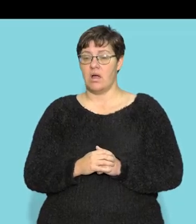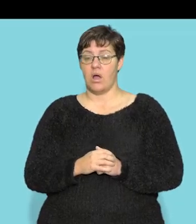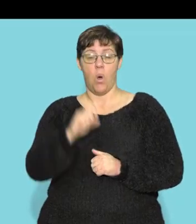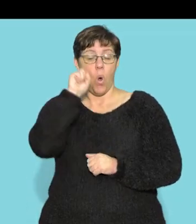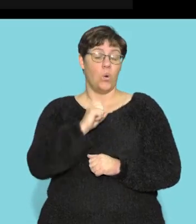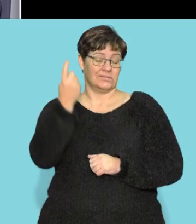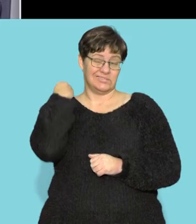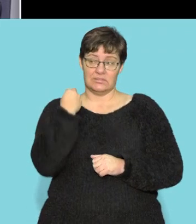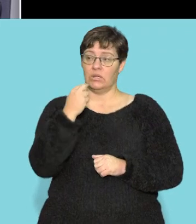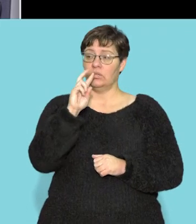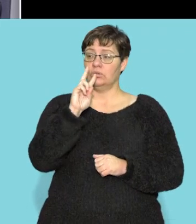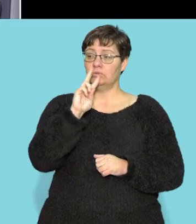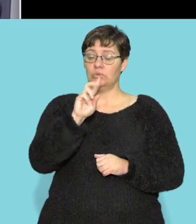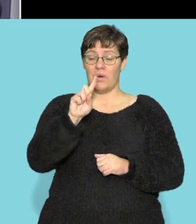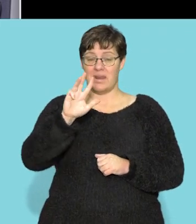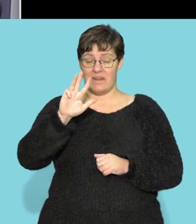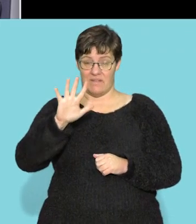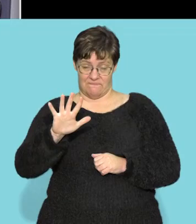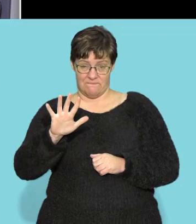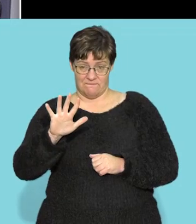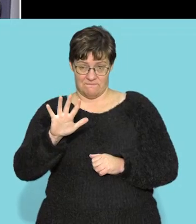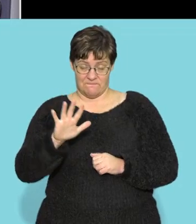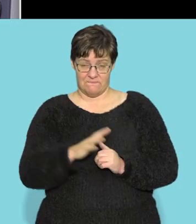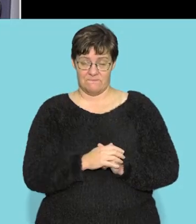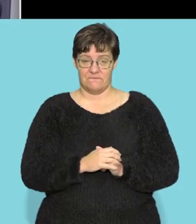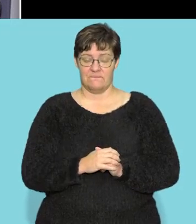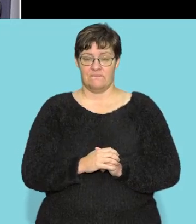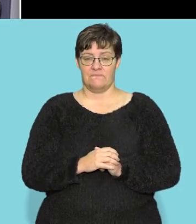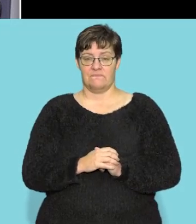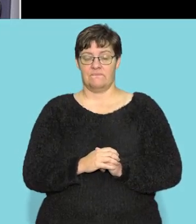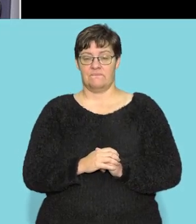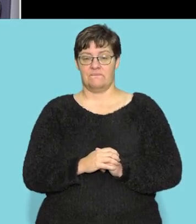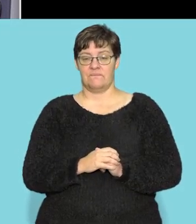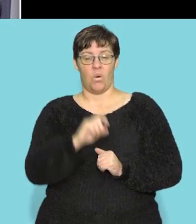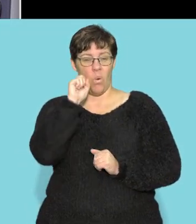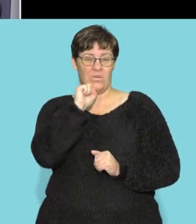2195, which it was, right? So we got